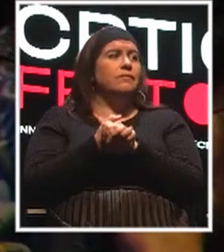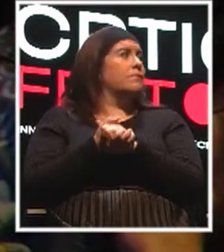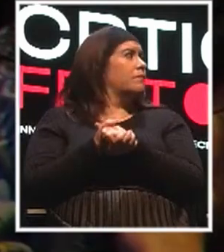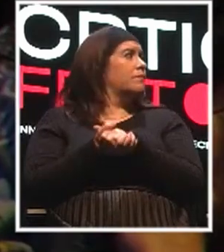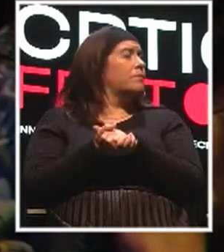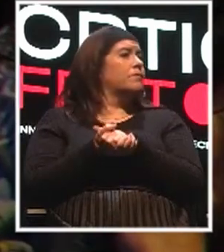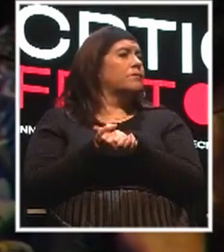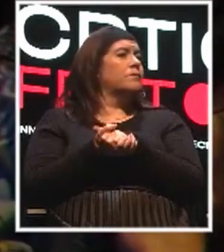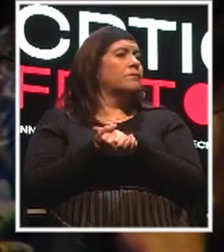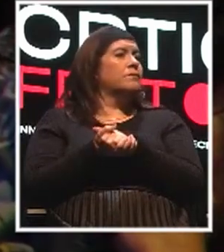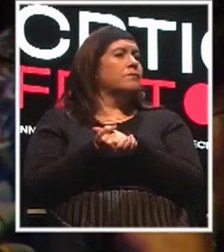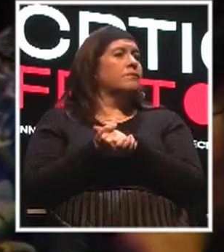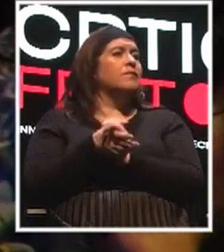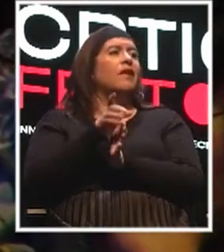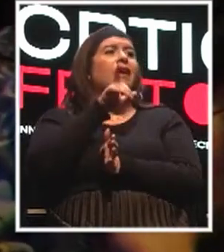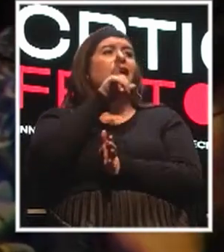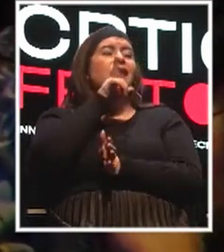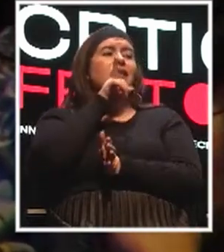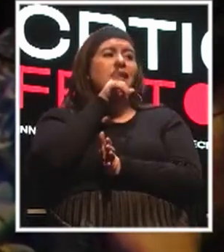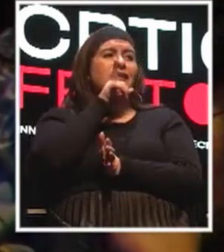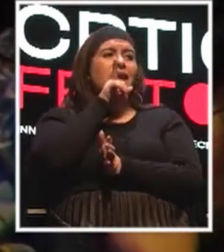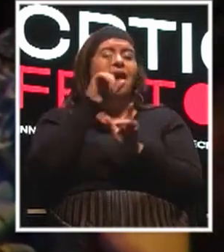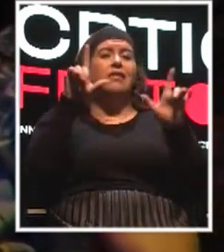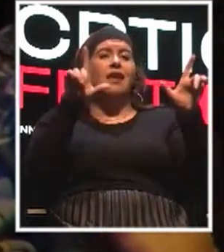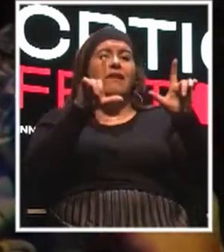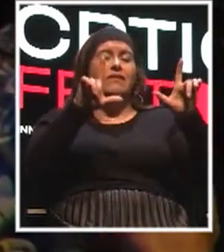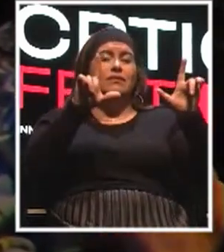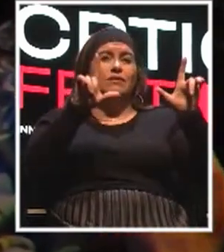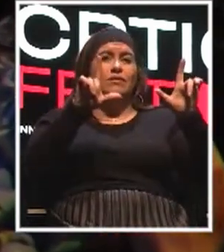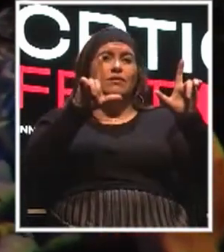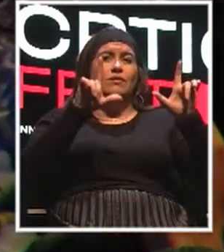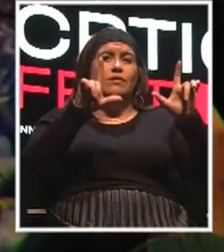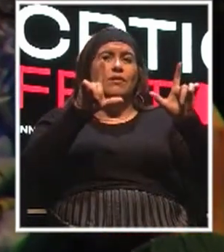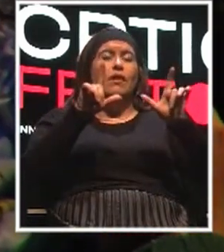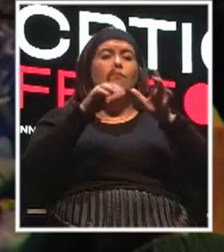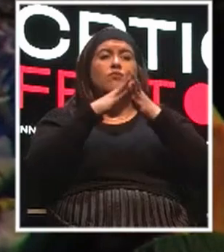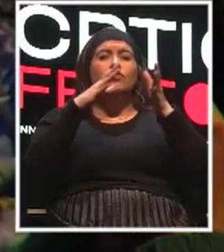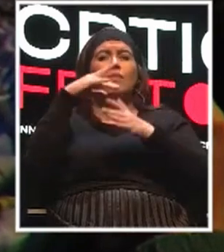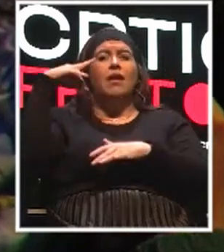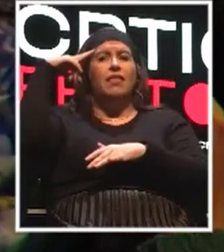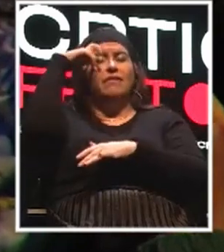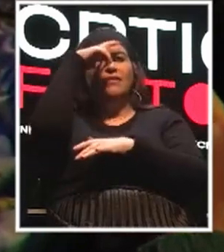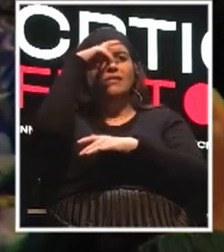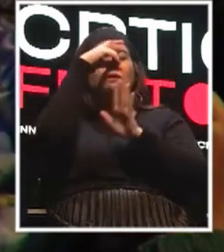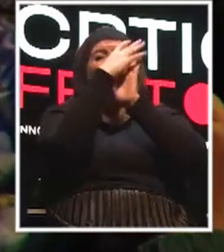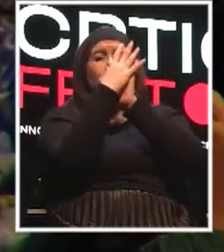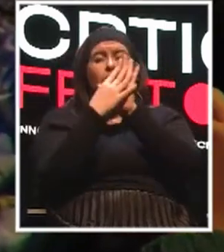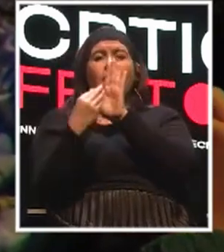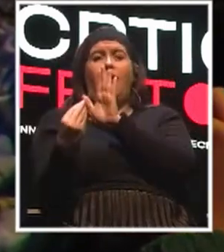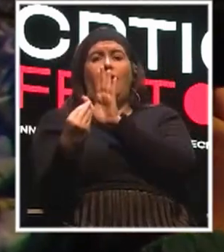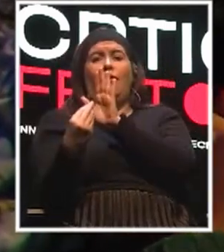site had, I think it's a lot harder to replicate than just to record and then re-upload